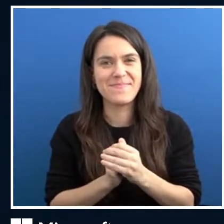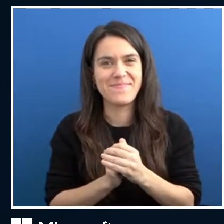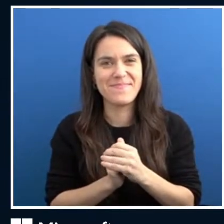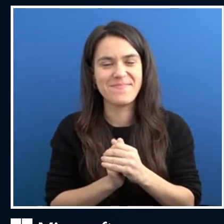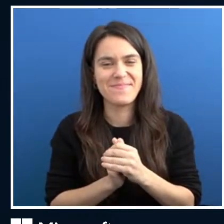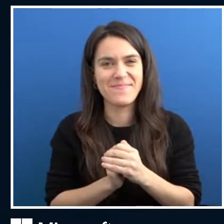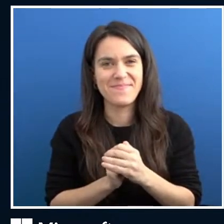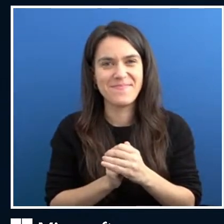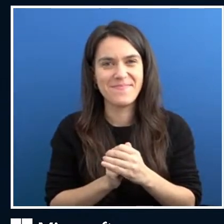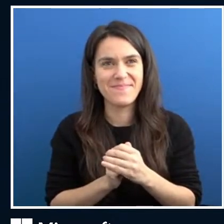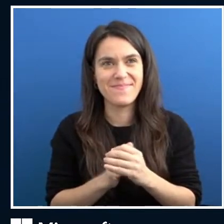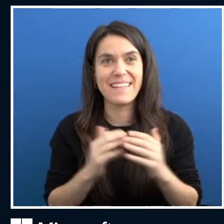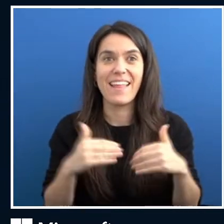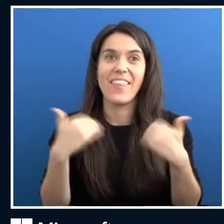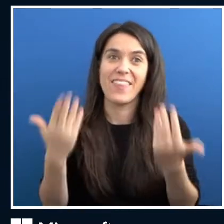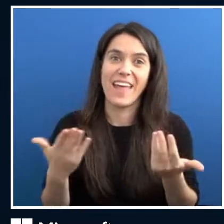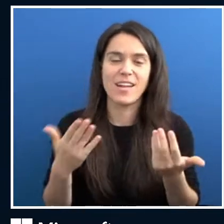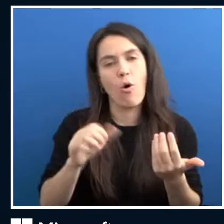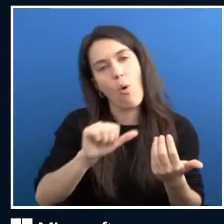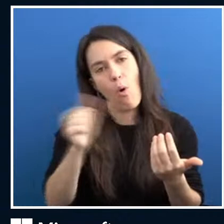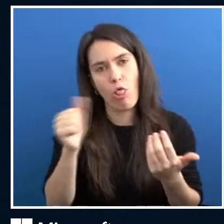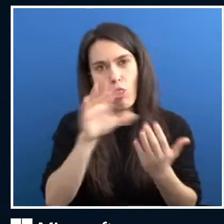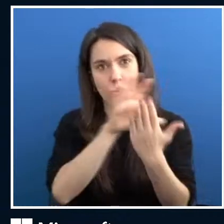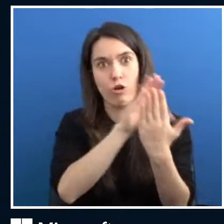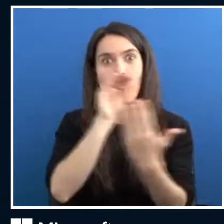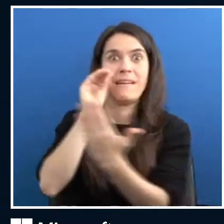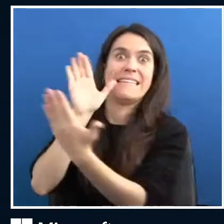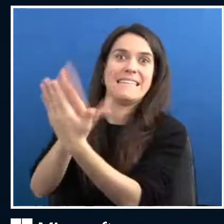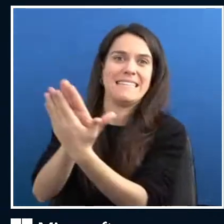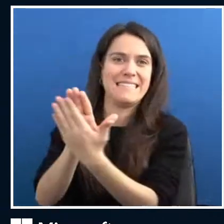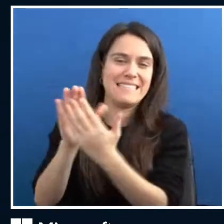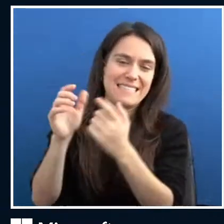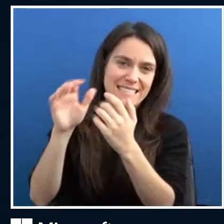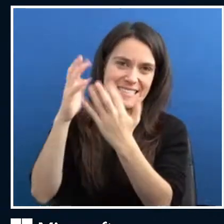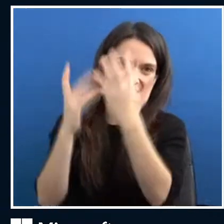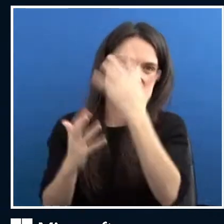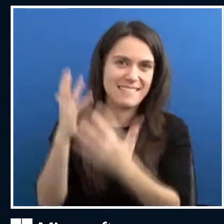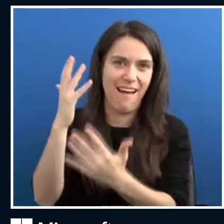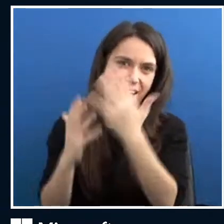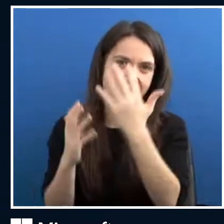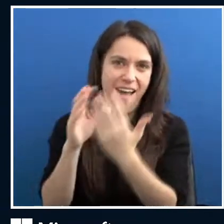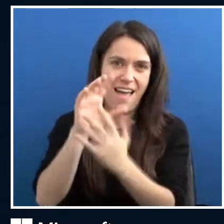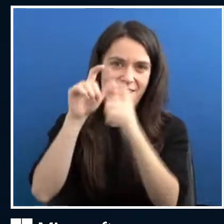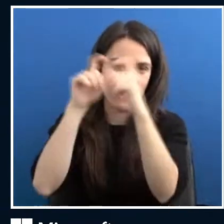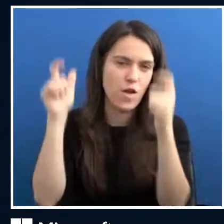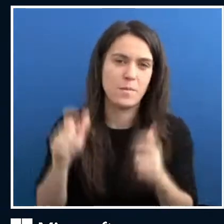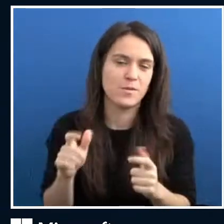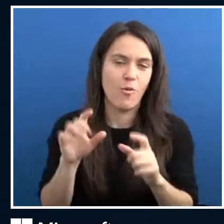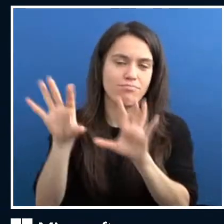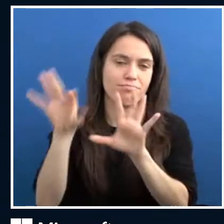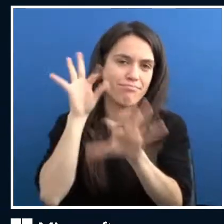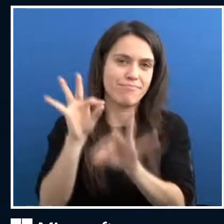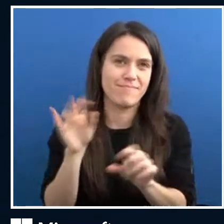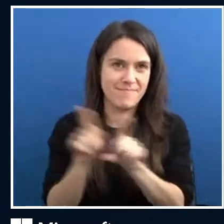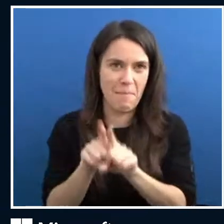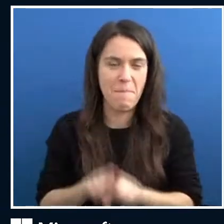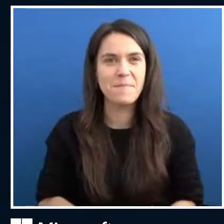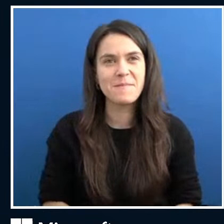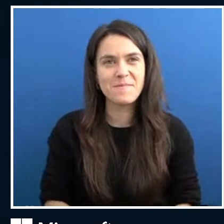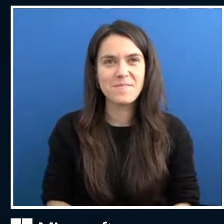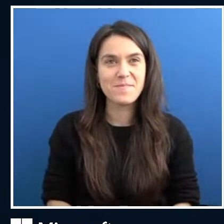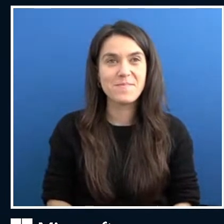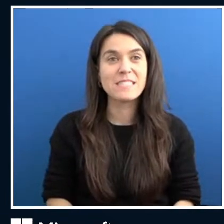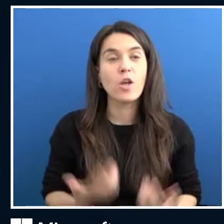another data frame, and then you get all the keywords to it. So right now what we have is we know what the answers